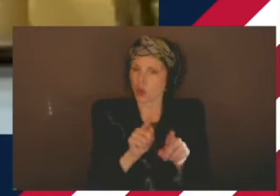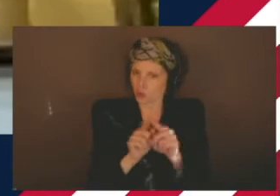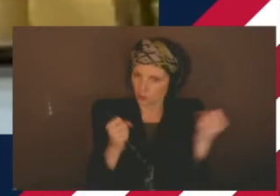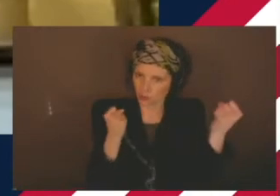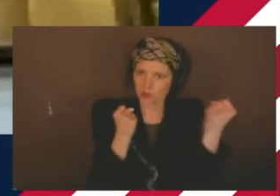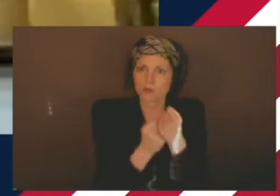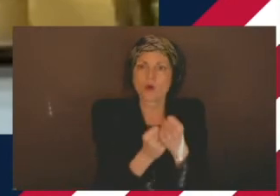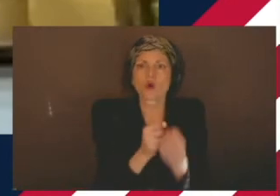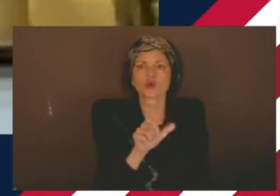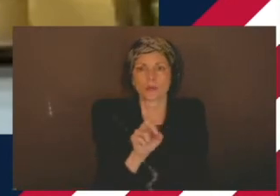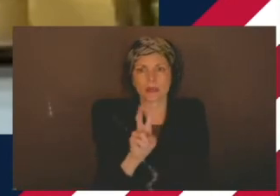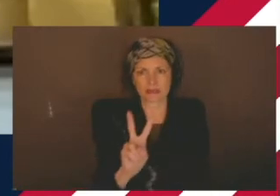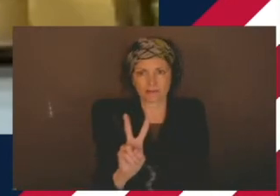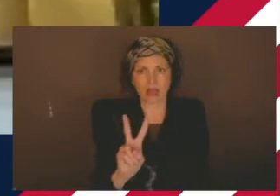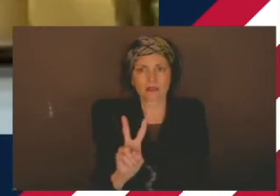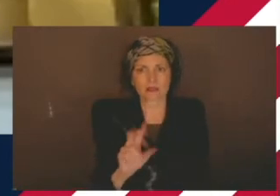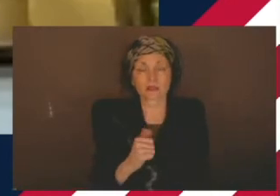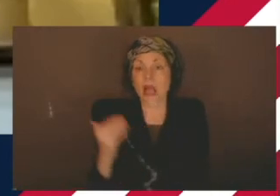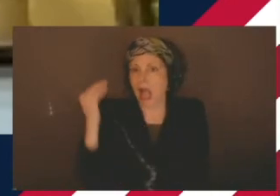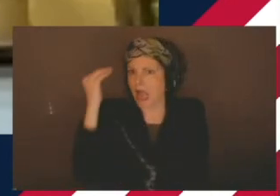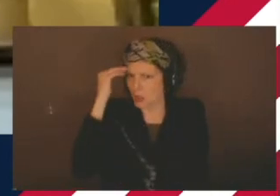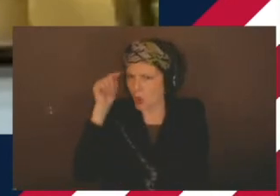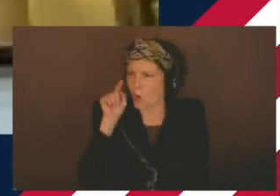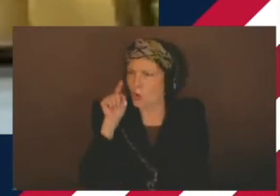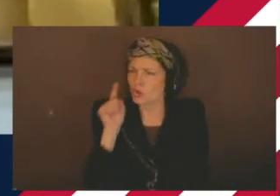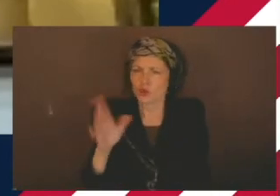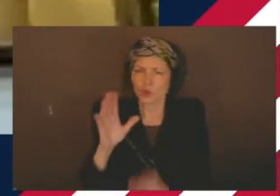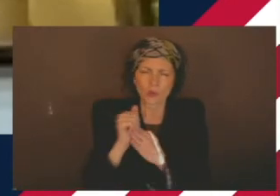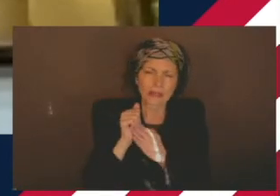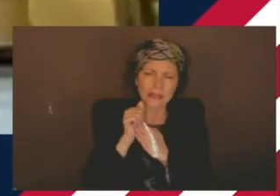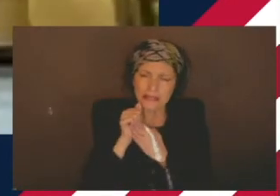you have been at the forefront on this issue.